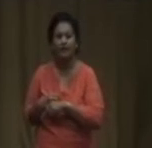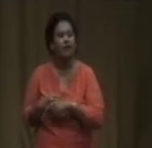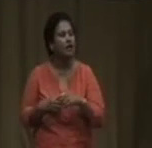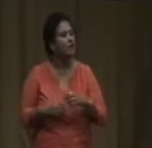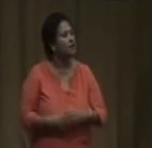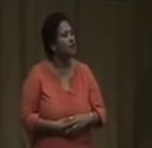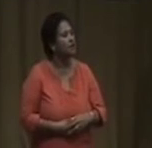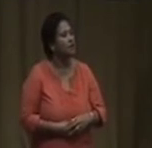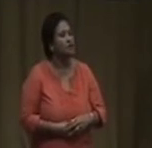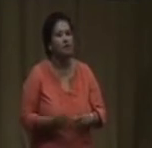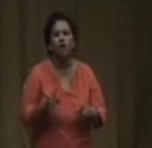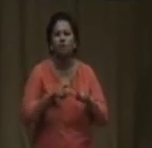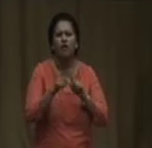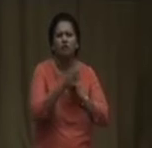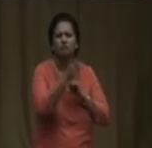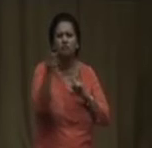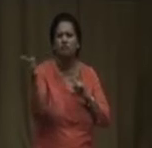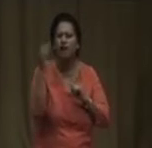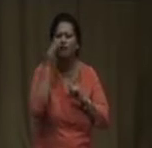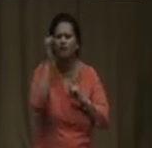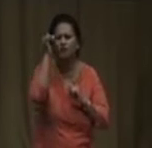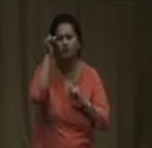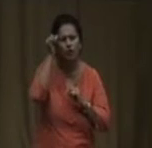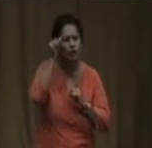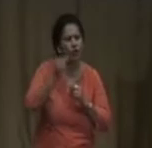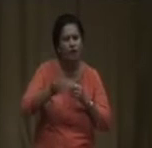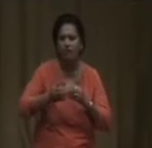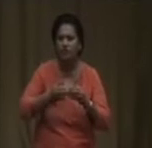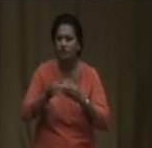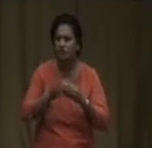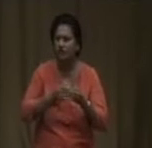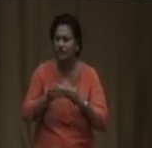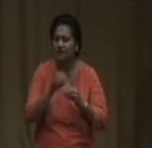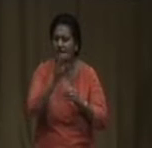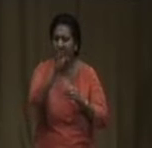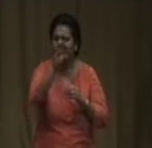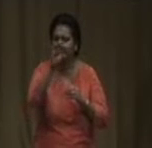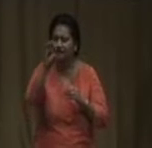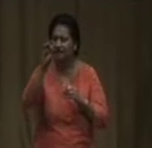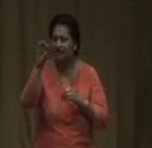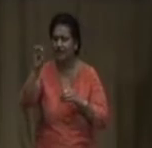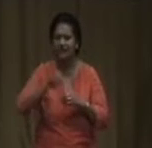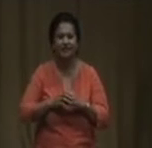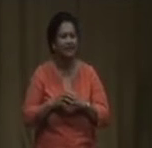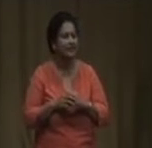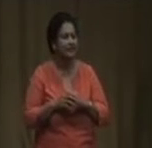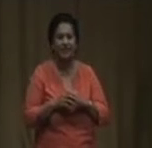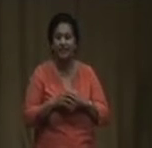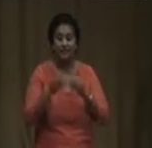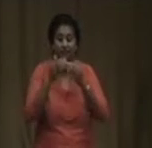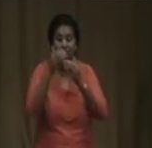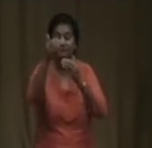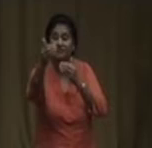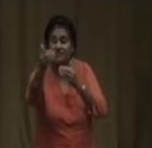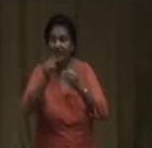Many of you will be familiar with the management icon and guru's predictions that 30